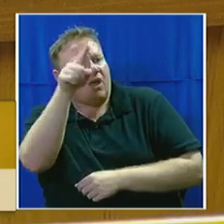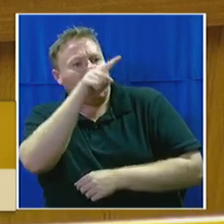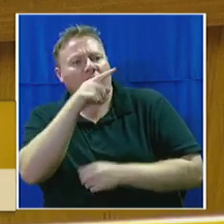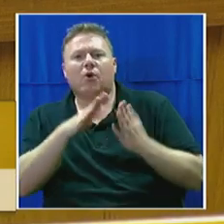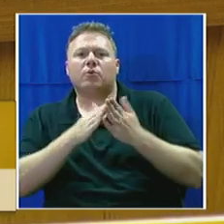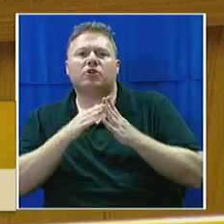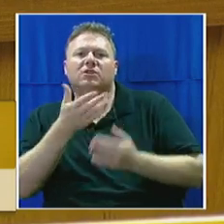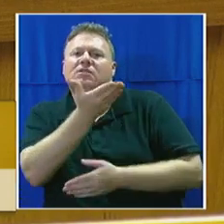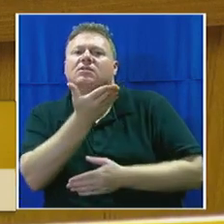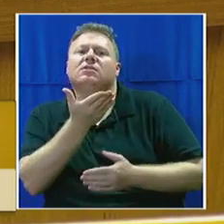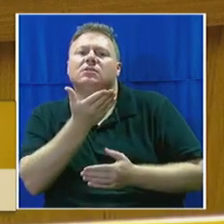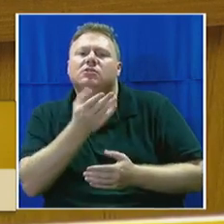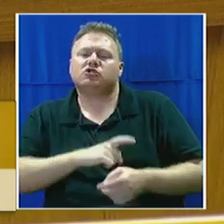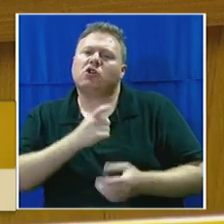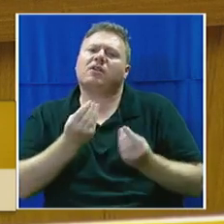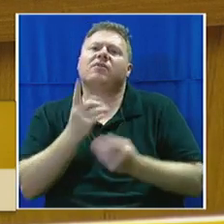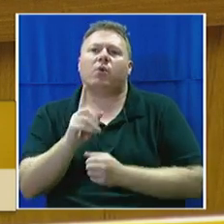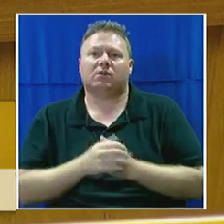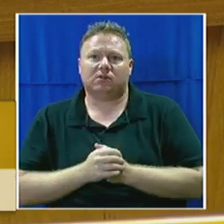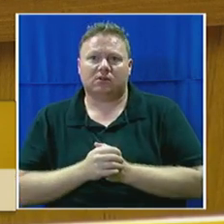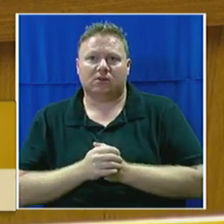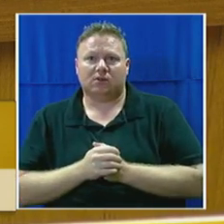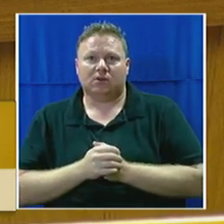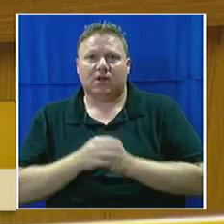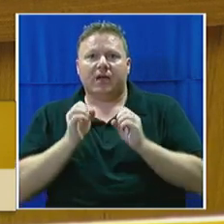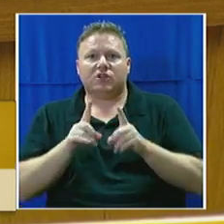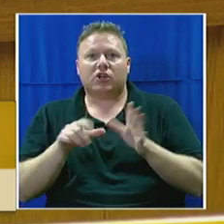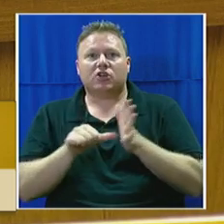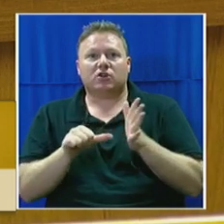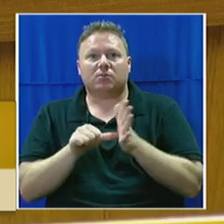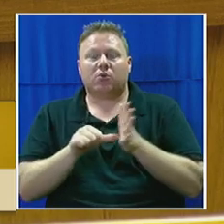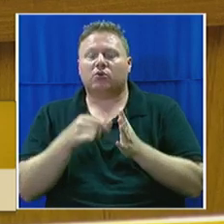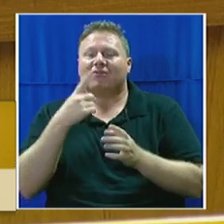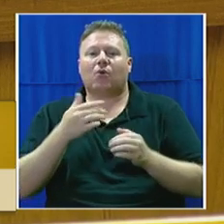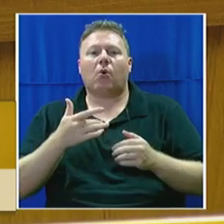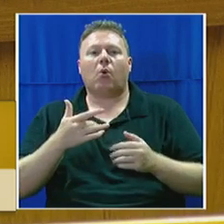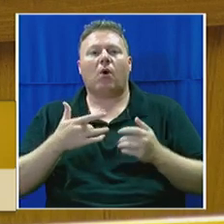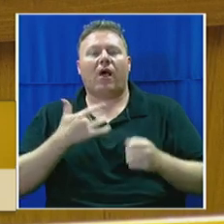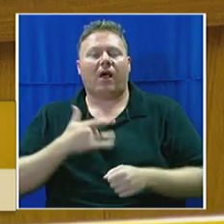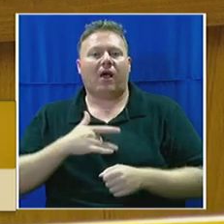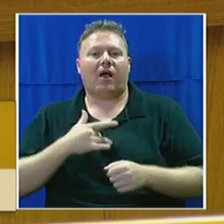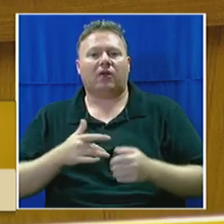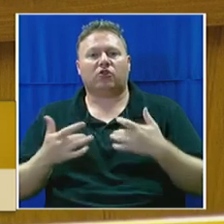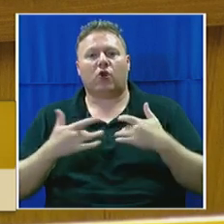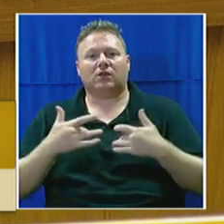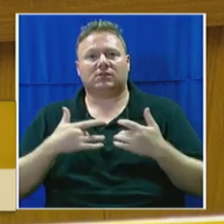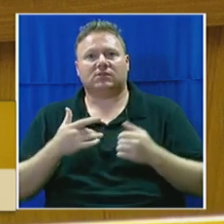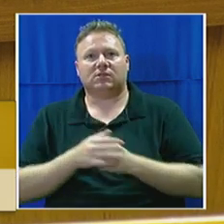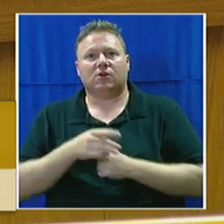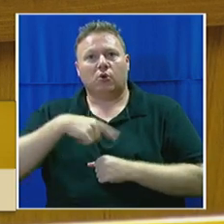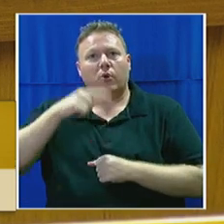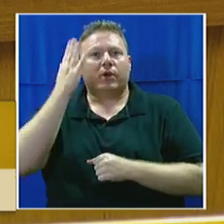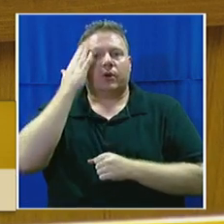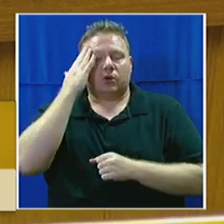communities? Education is a key management tool in any health crisis. We know that from our experience